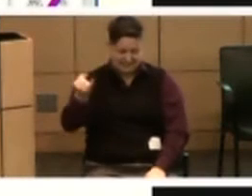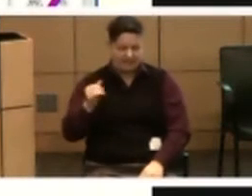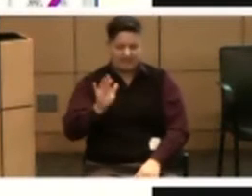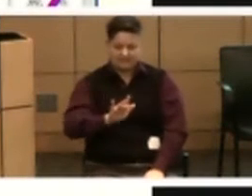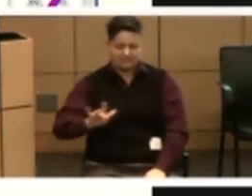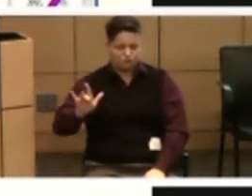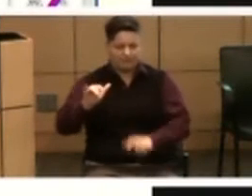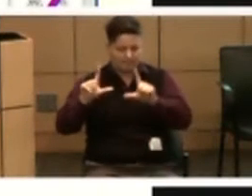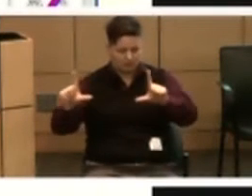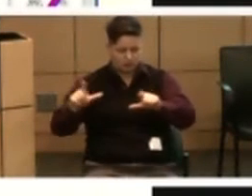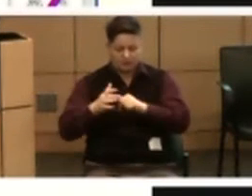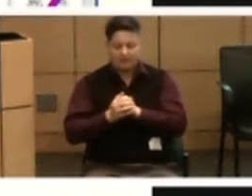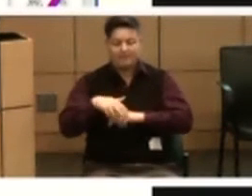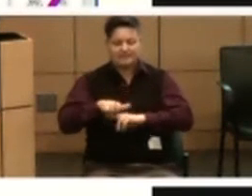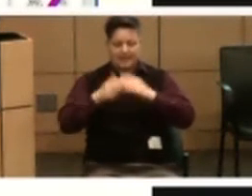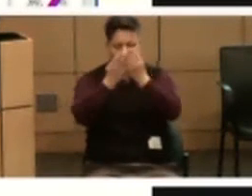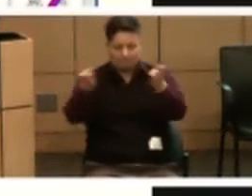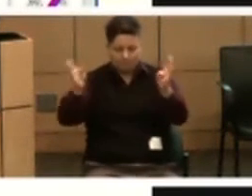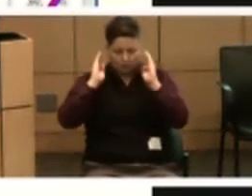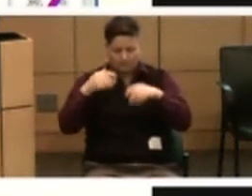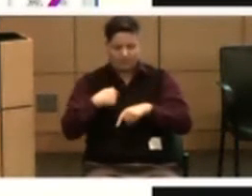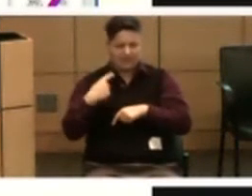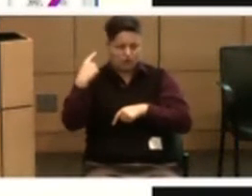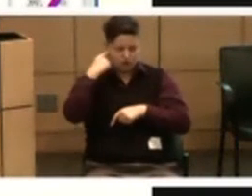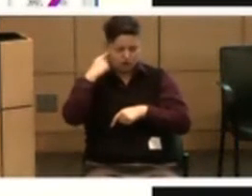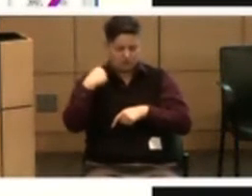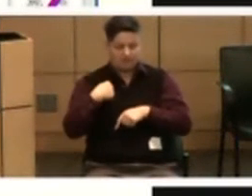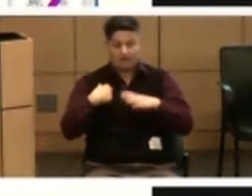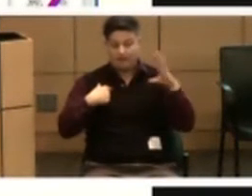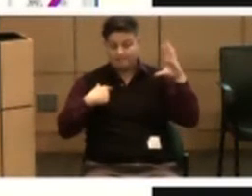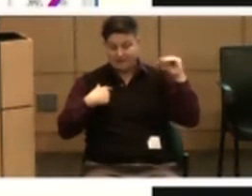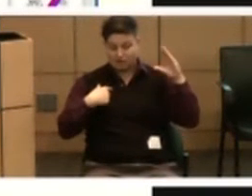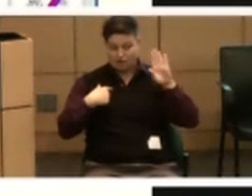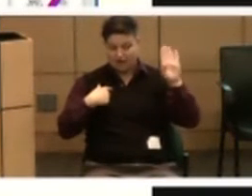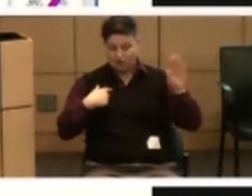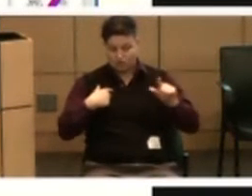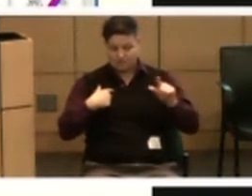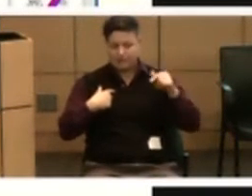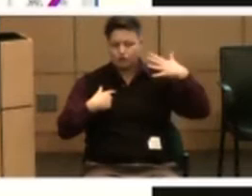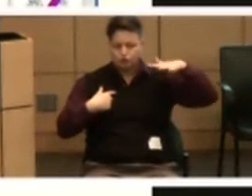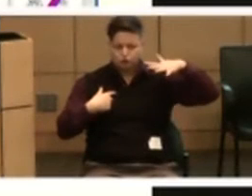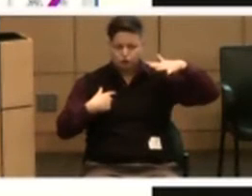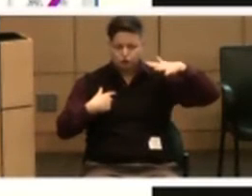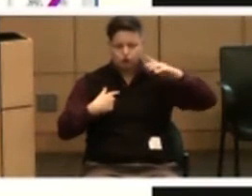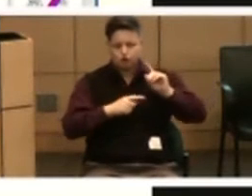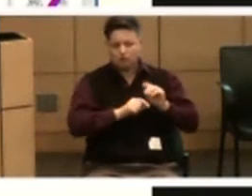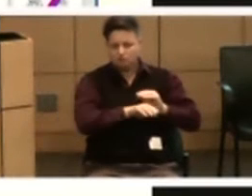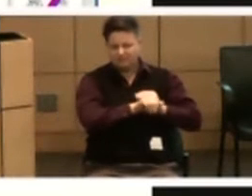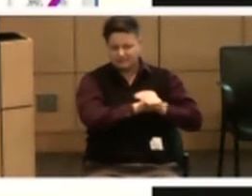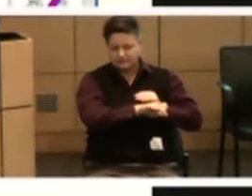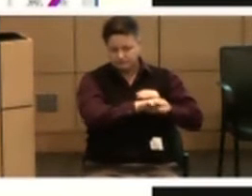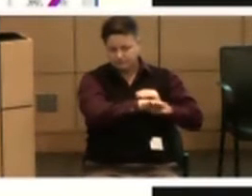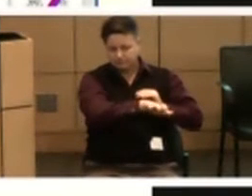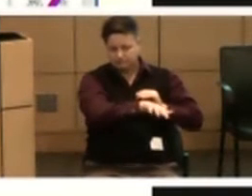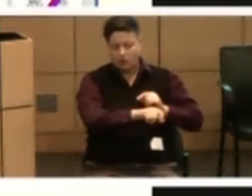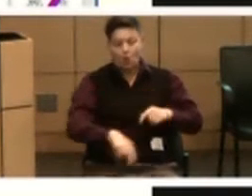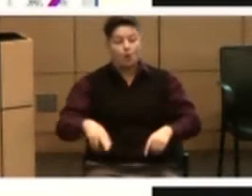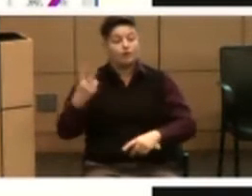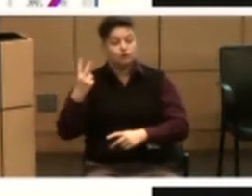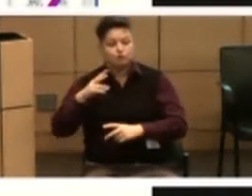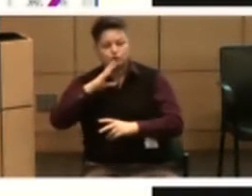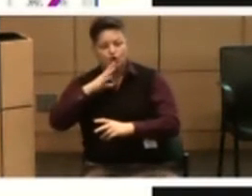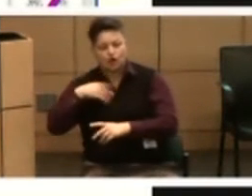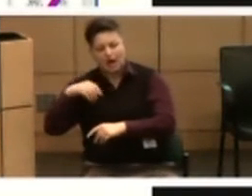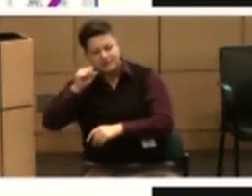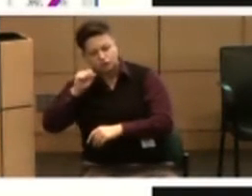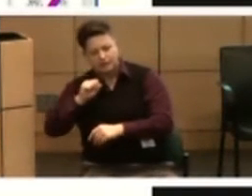headphones. They heard a background sound, which was either that shh noise or the two-talker speech that I'd showed you before. And they